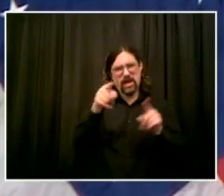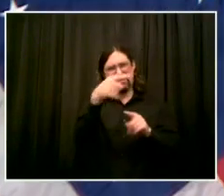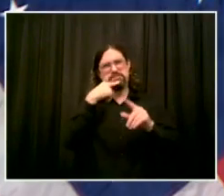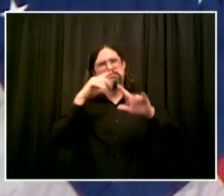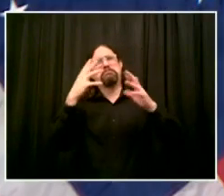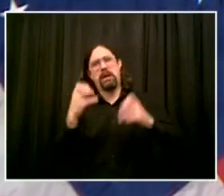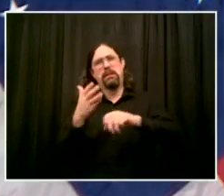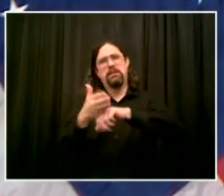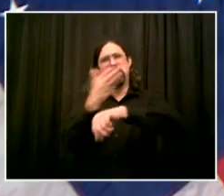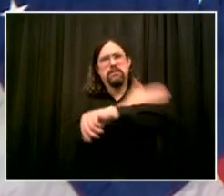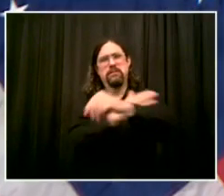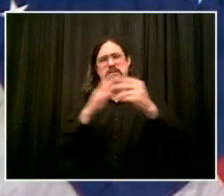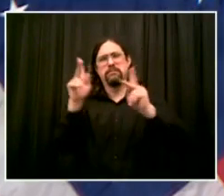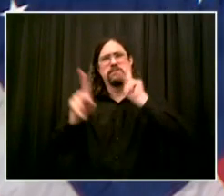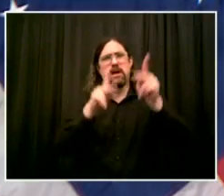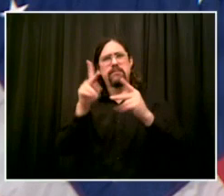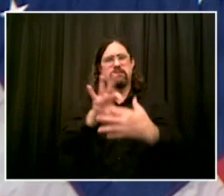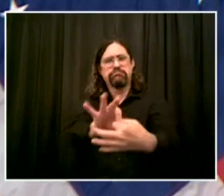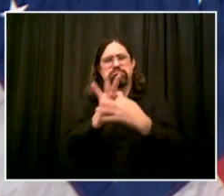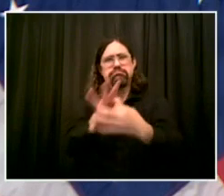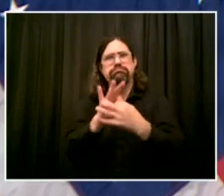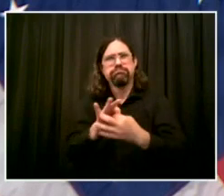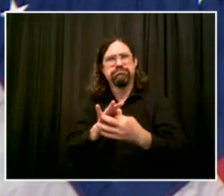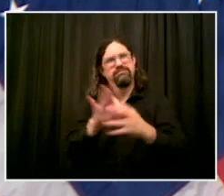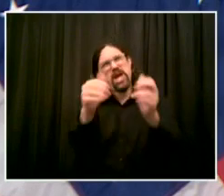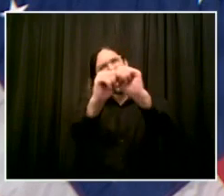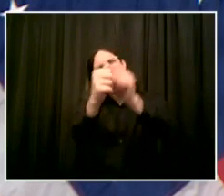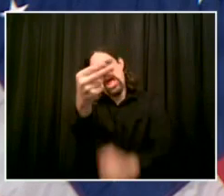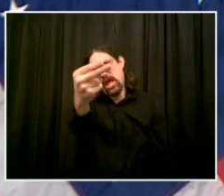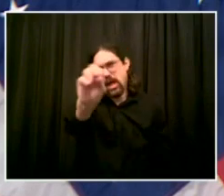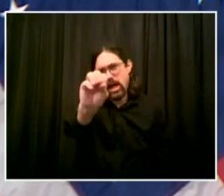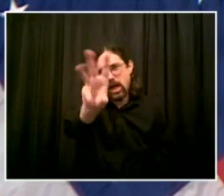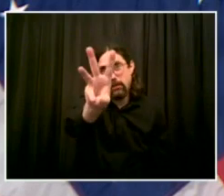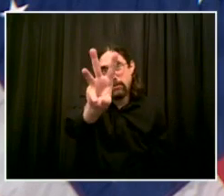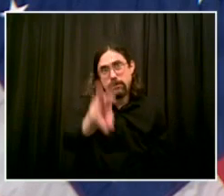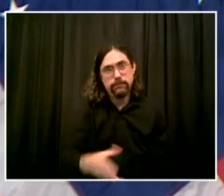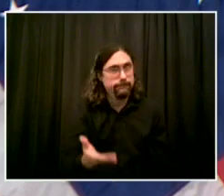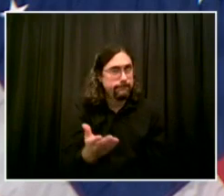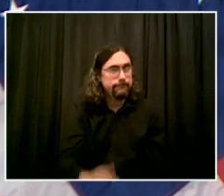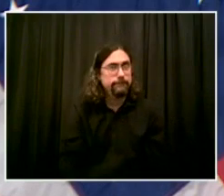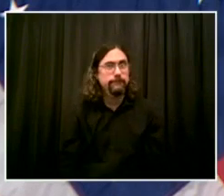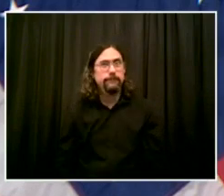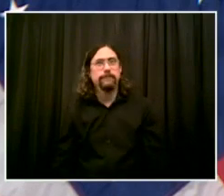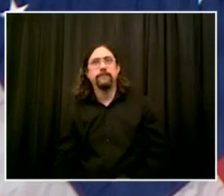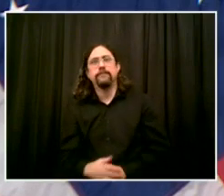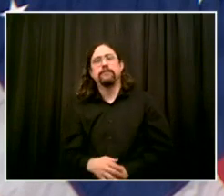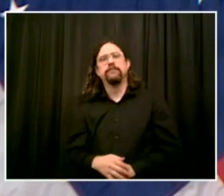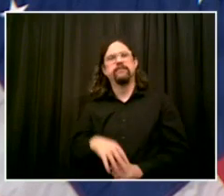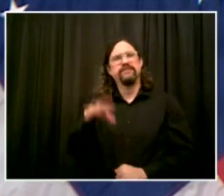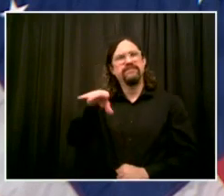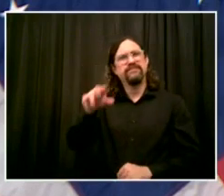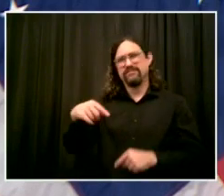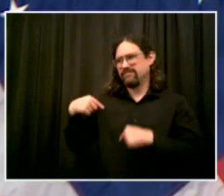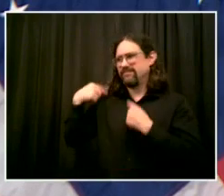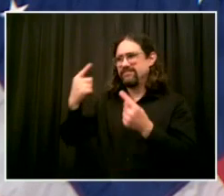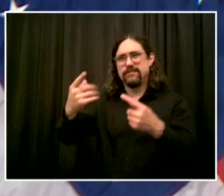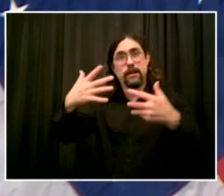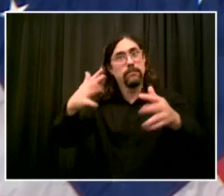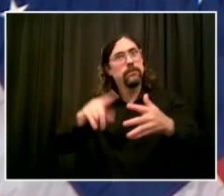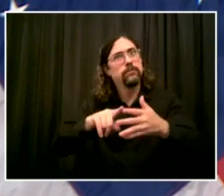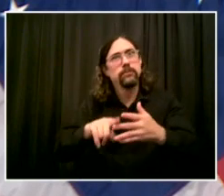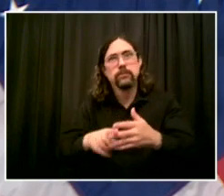arrests, Juliet. It starts with proper deployment. It continues with relentless follow-up,